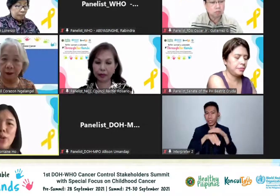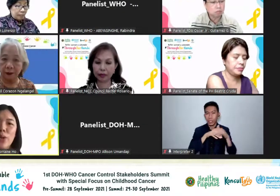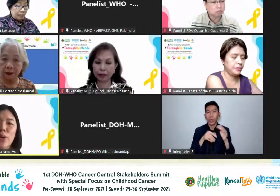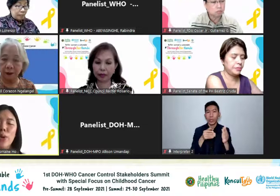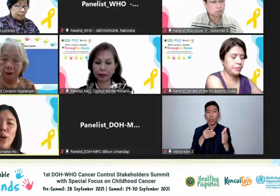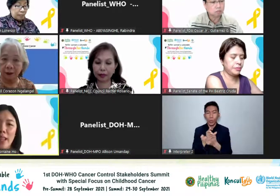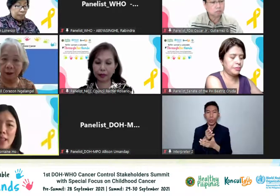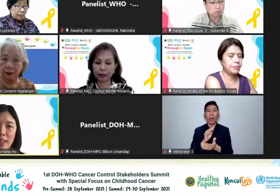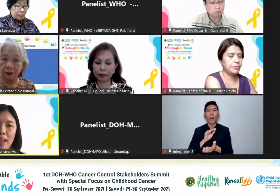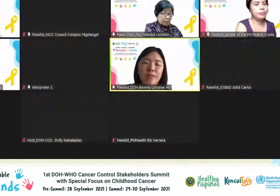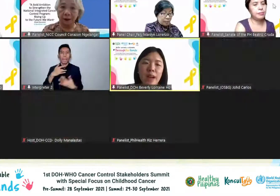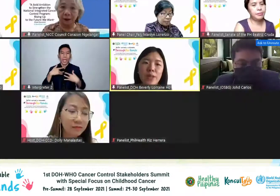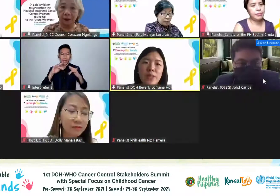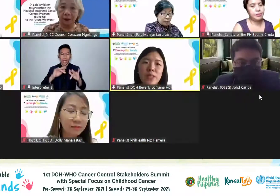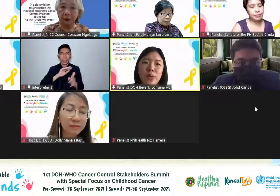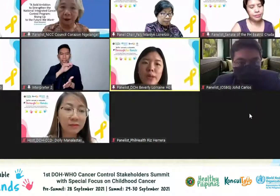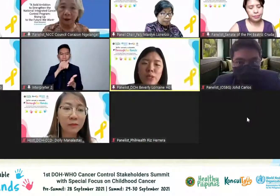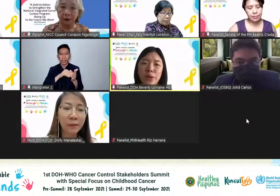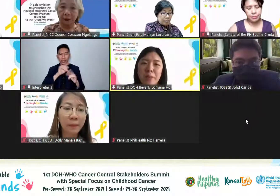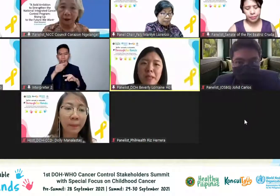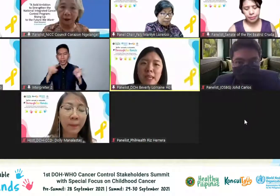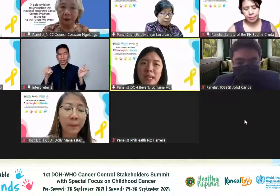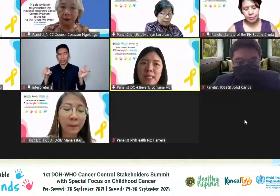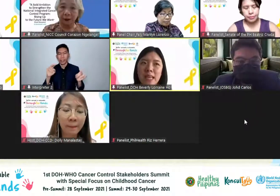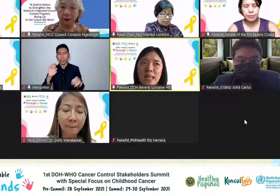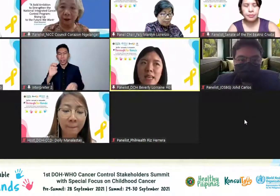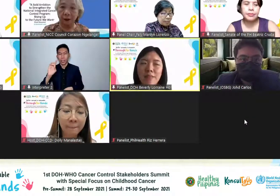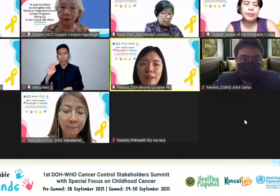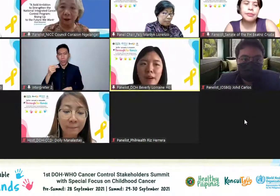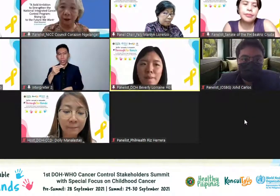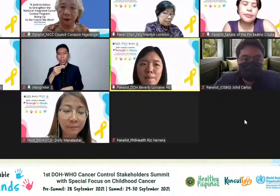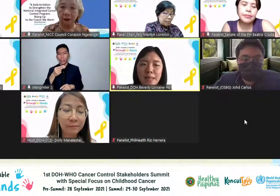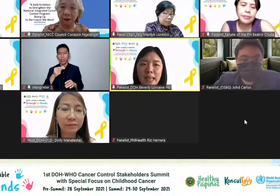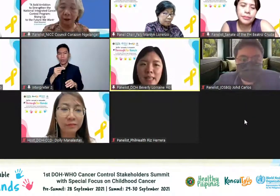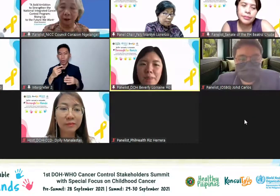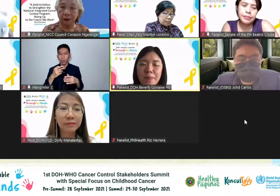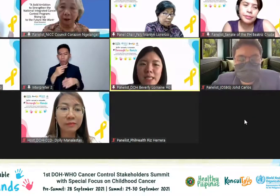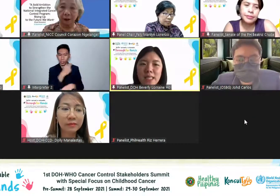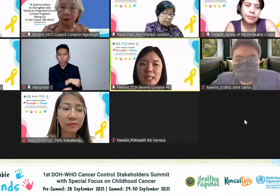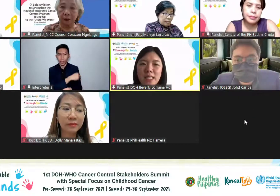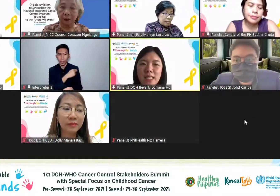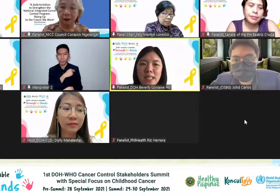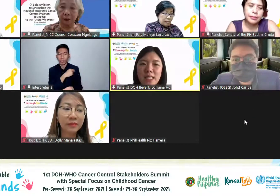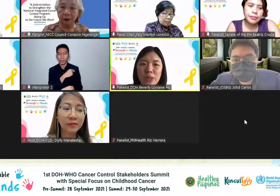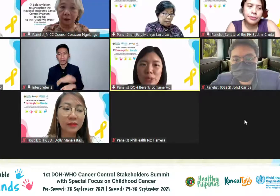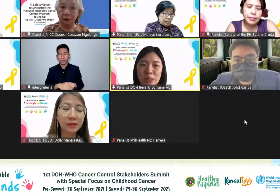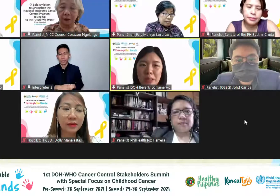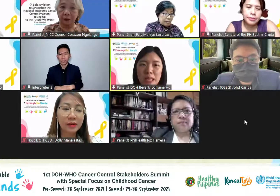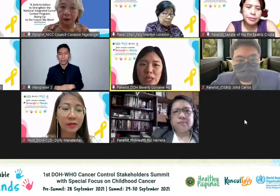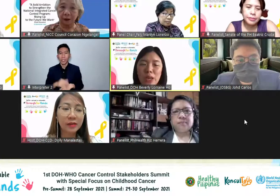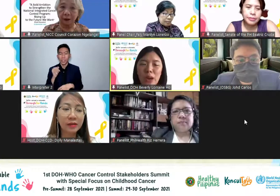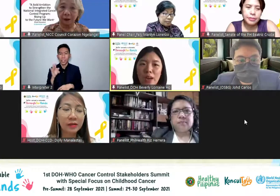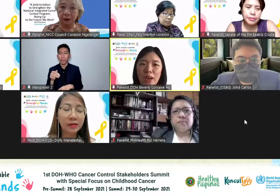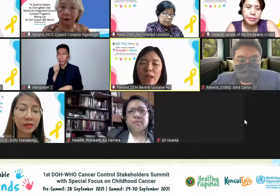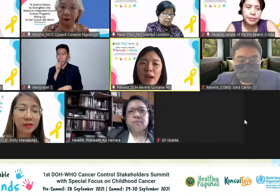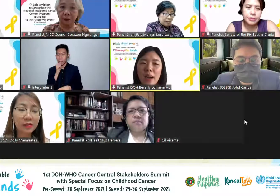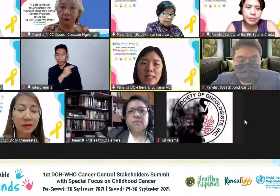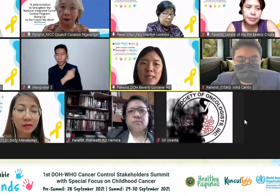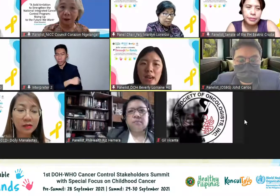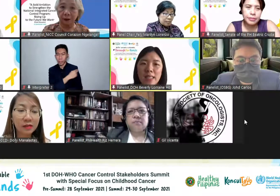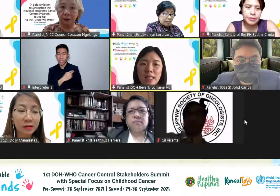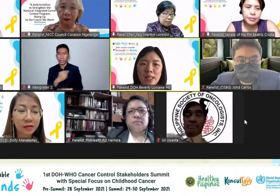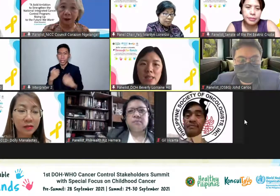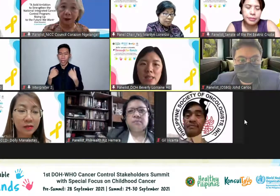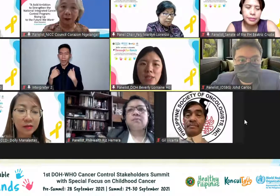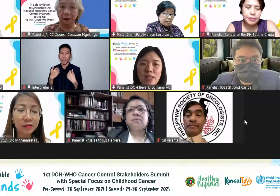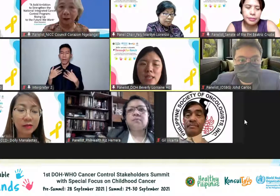Center, in the various DOH hospitals. And if in case the patient is in a private hospital, there are